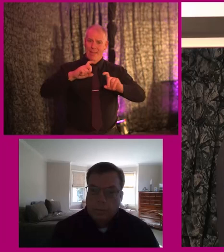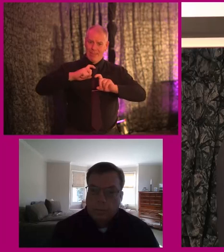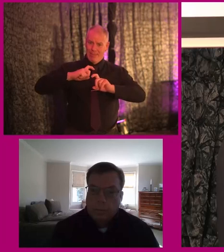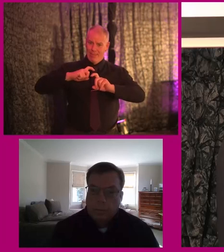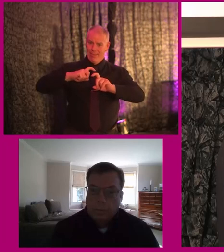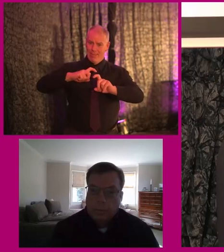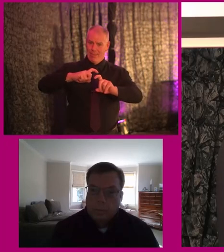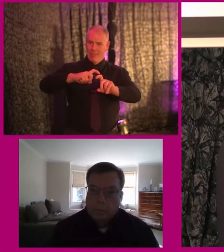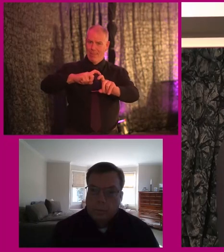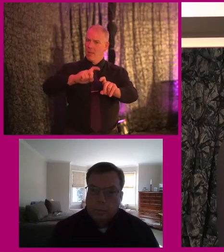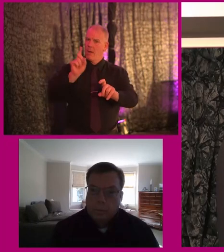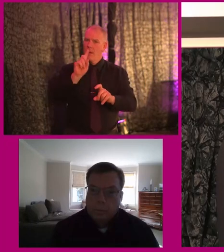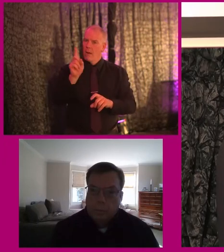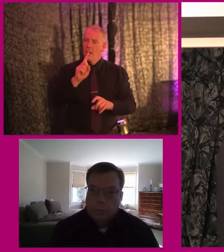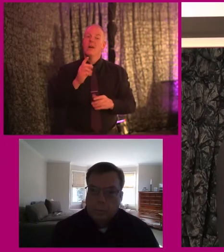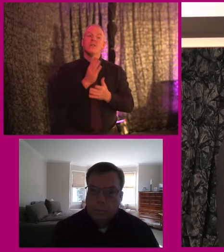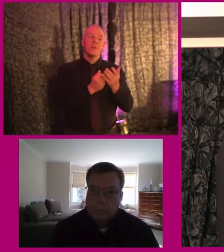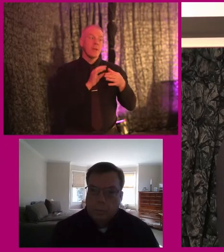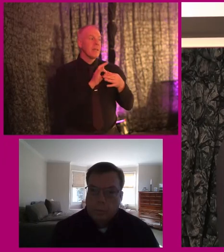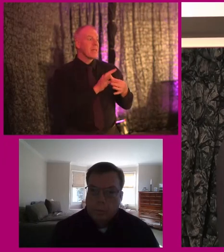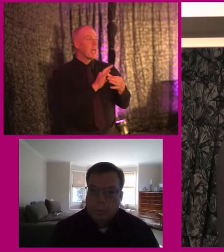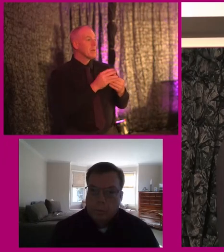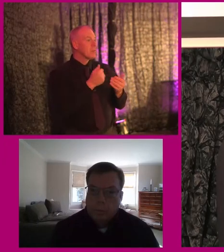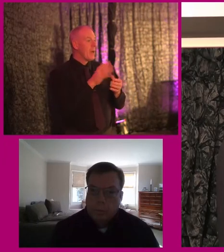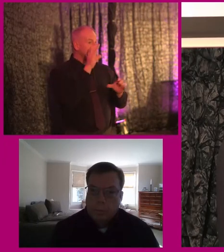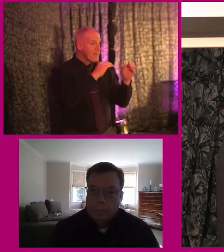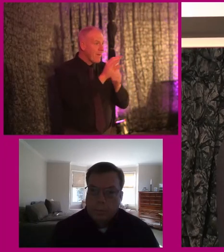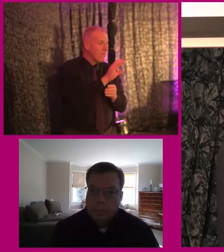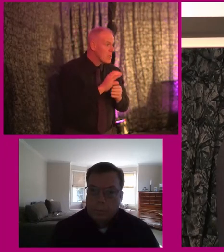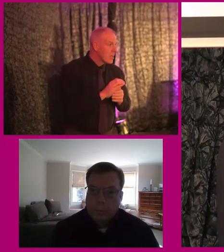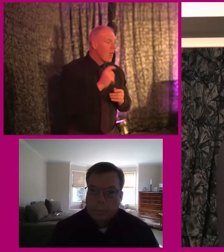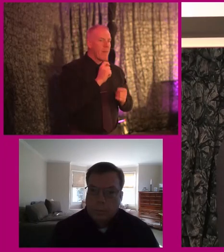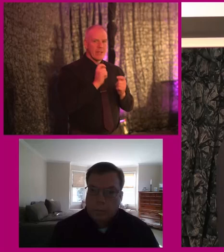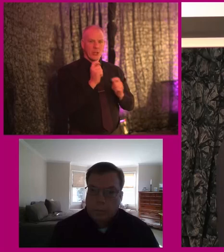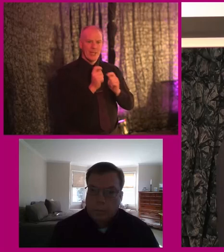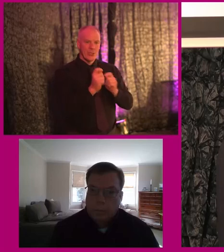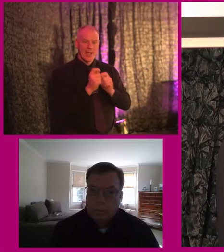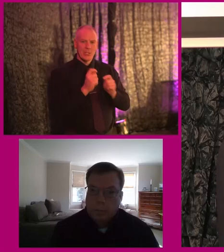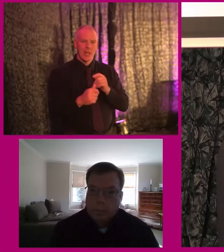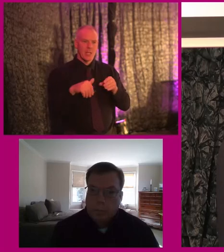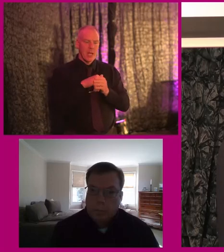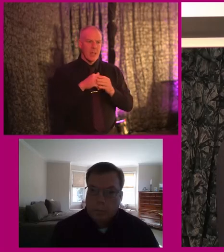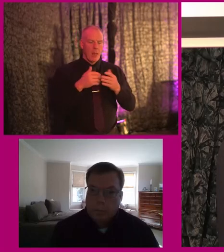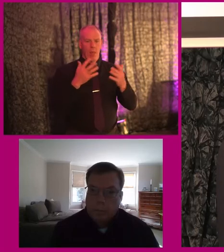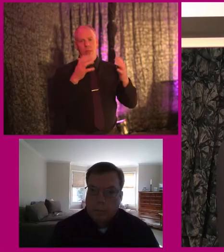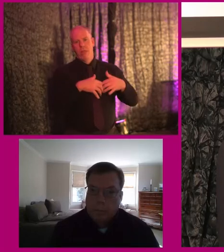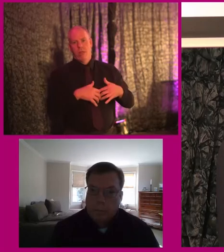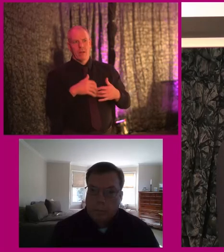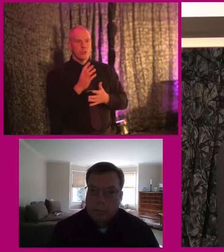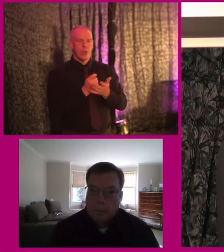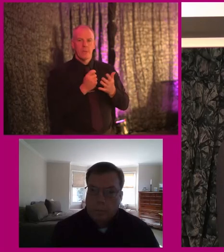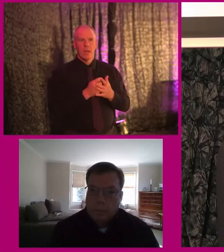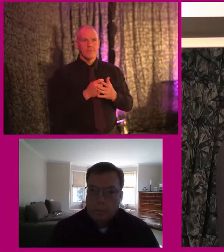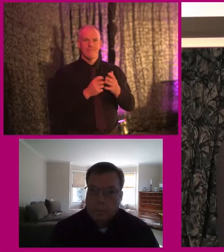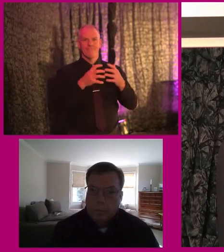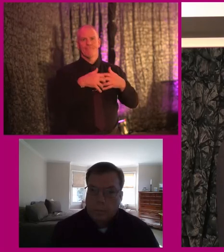there's engagement at the beginning when funding is being looked for for something. But but things change, things go into disrepair. Often the issues that people